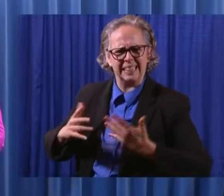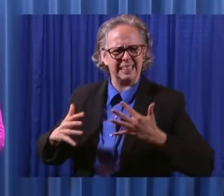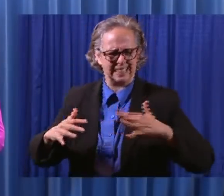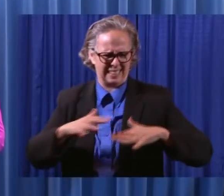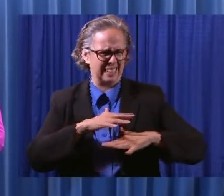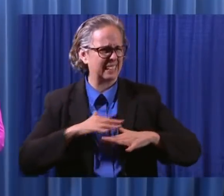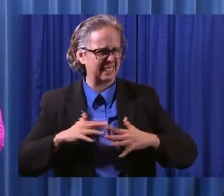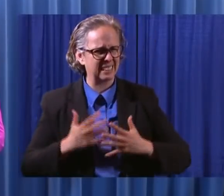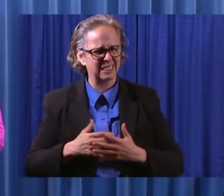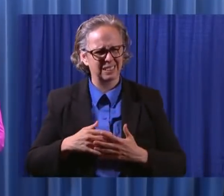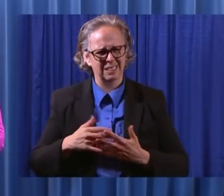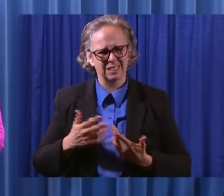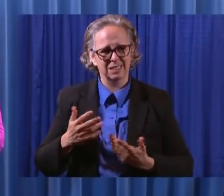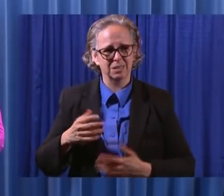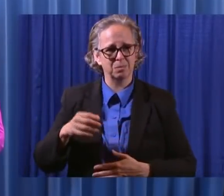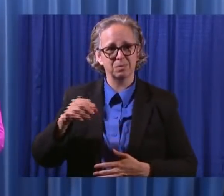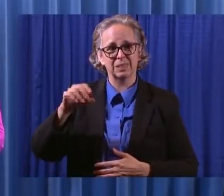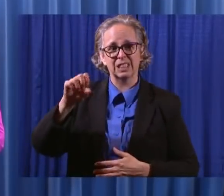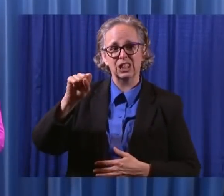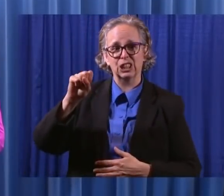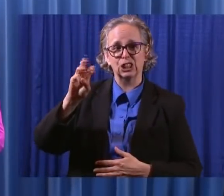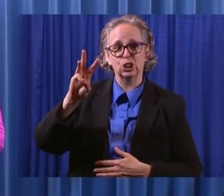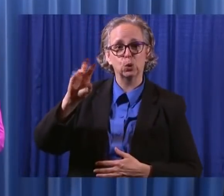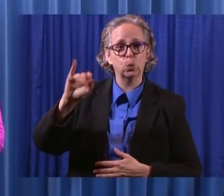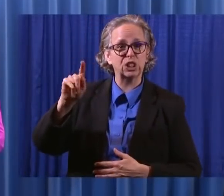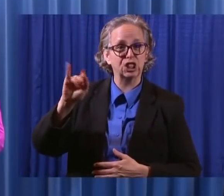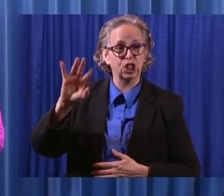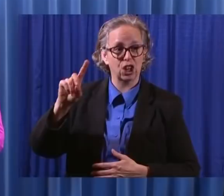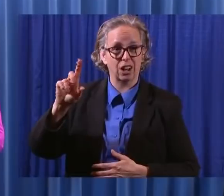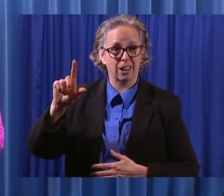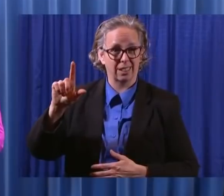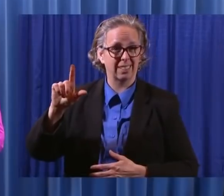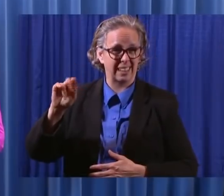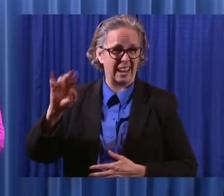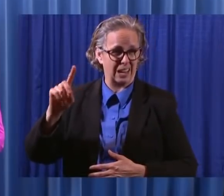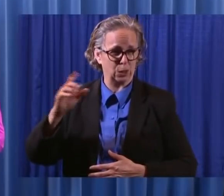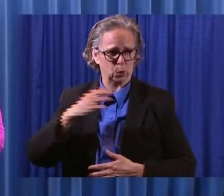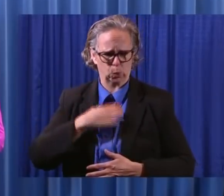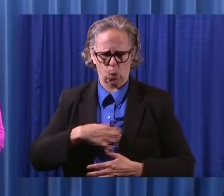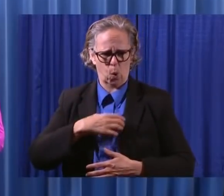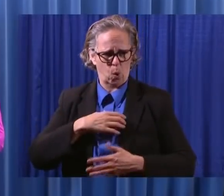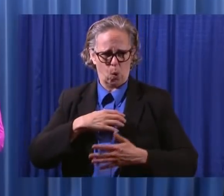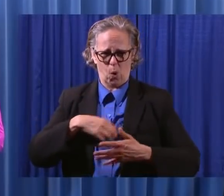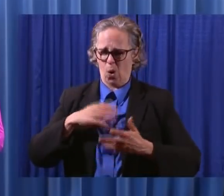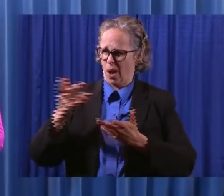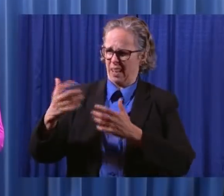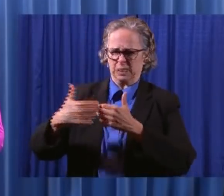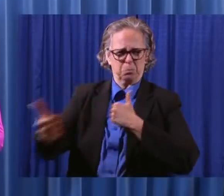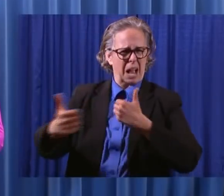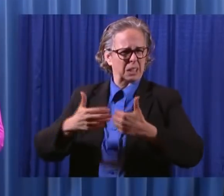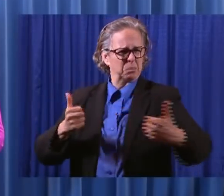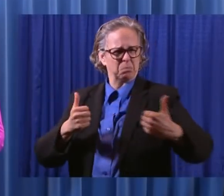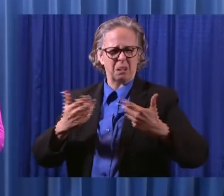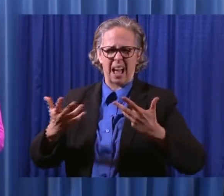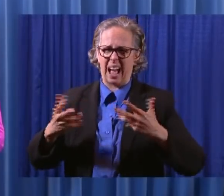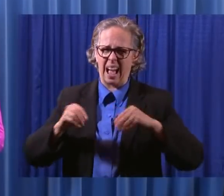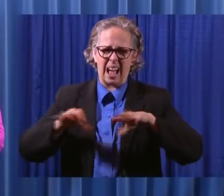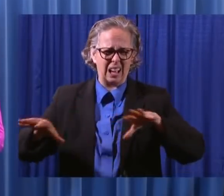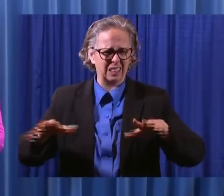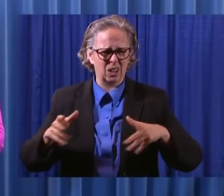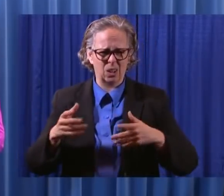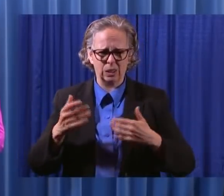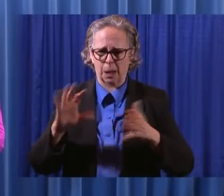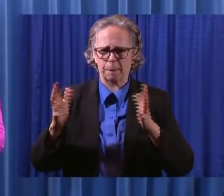out and rural districts, to city of Columbus or city of Cleveland, or you can go to many of